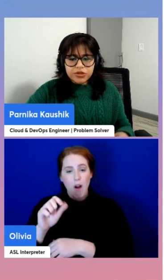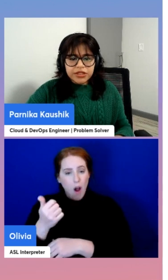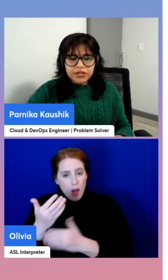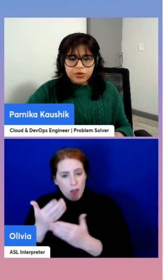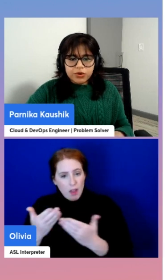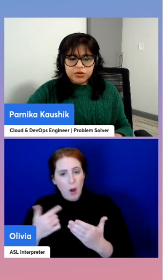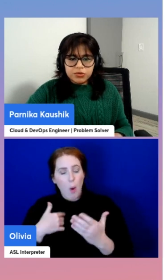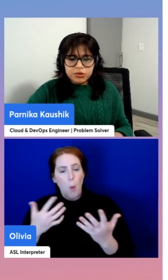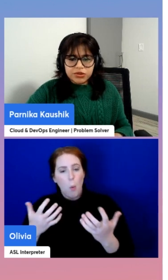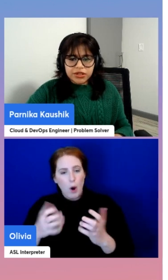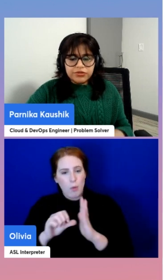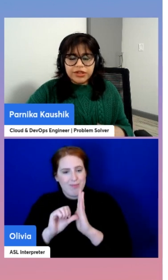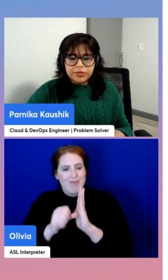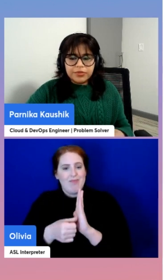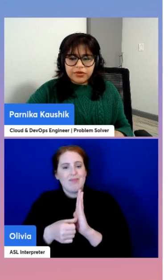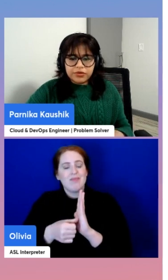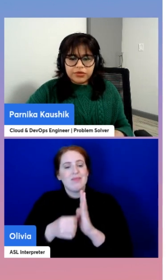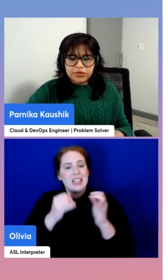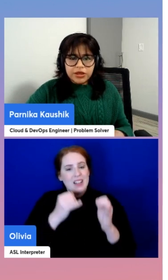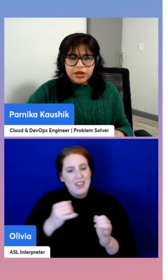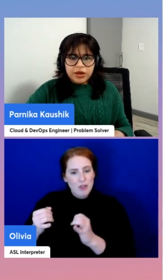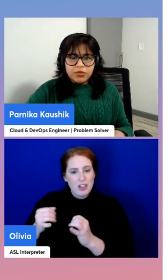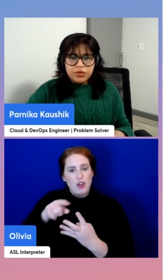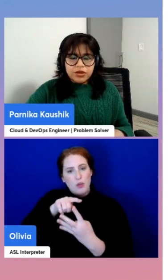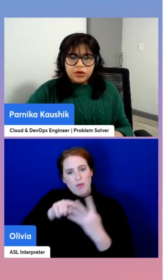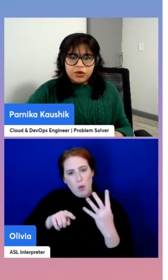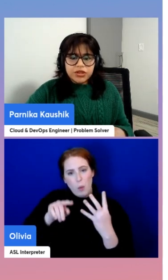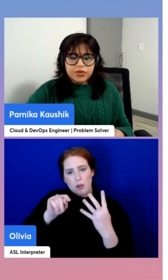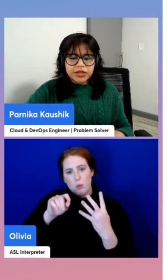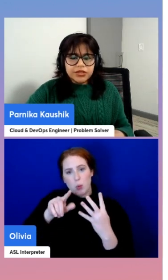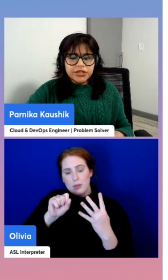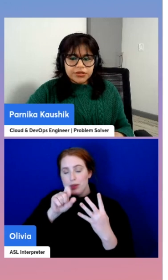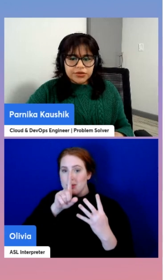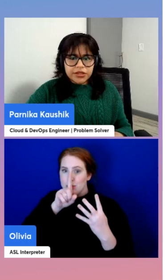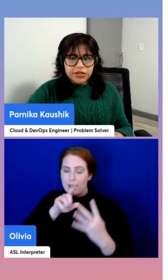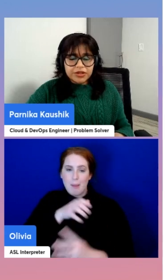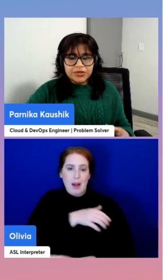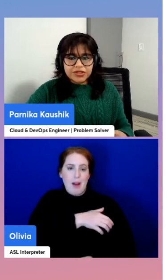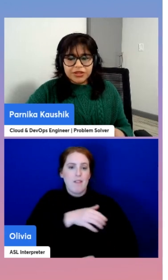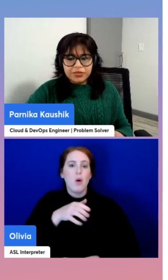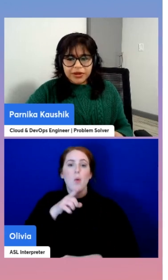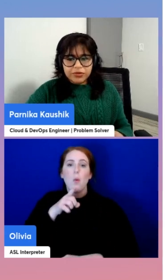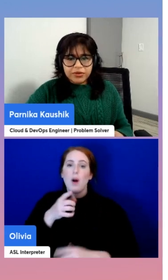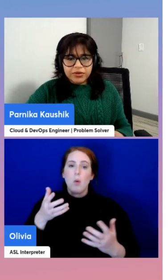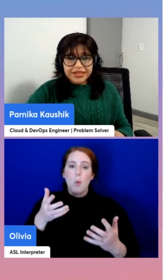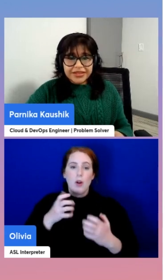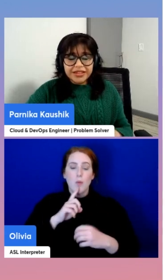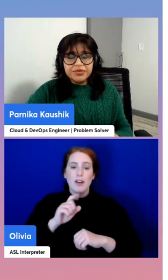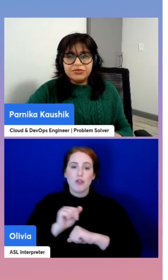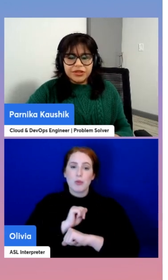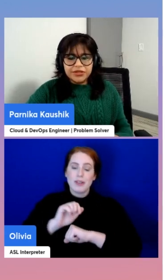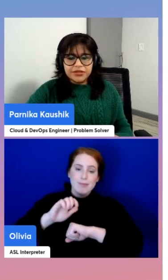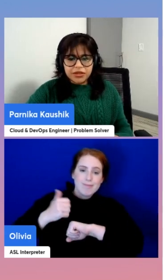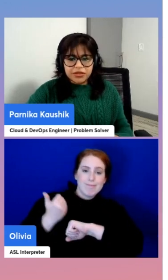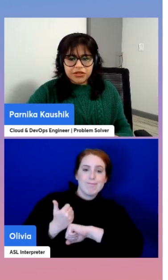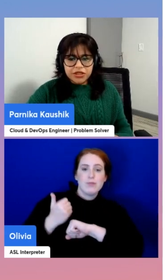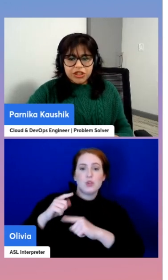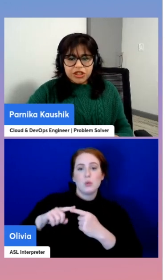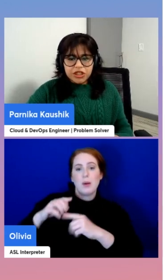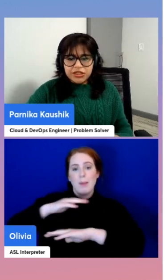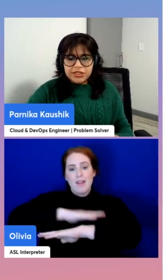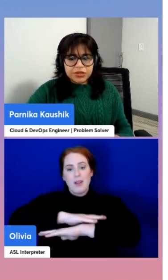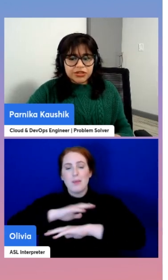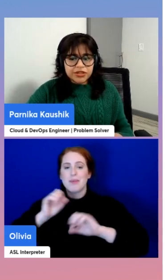that individually, the 4 tools are really powerful. But when you go into actually integrating them into a single platform, that can be really